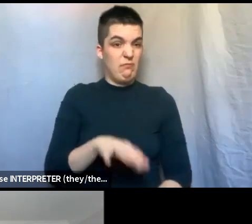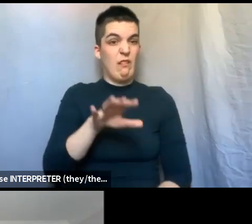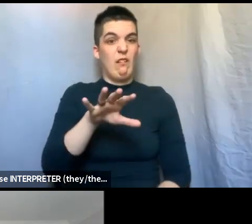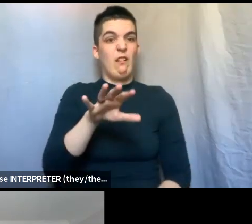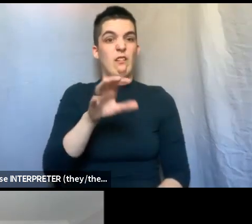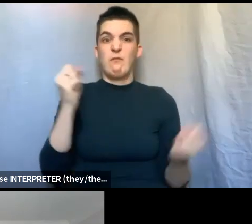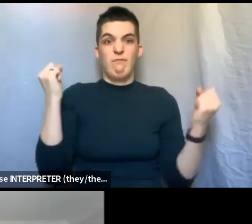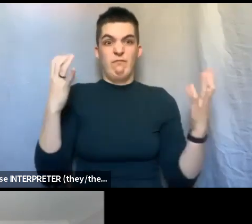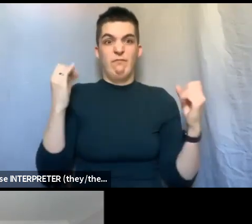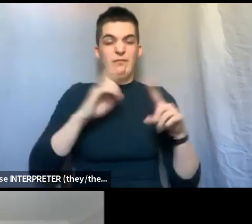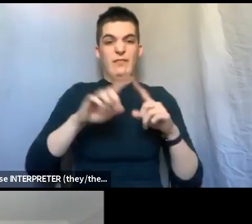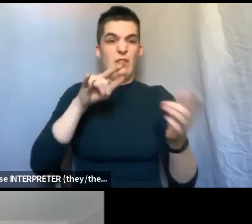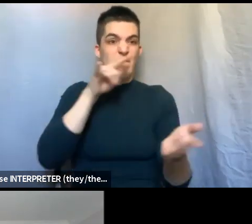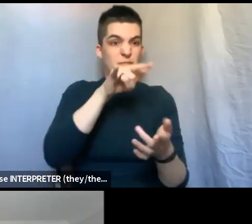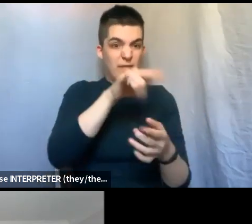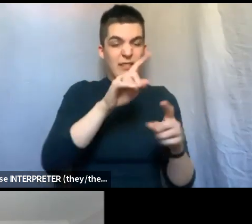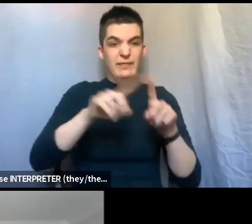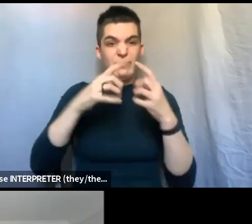57,851 airplane engines,